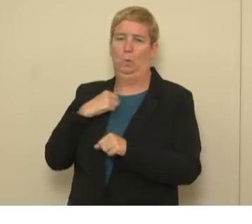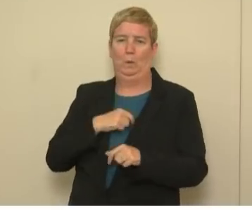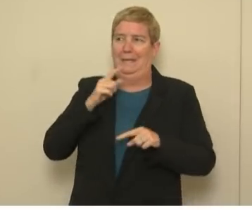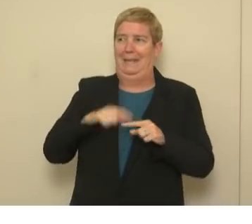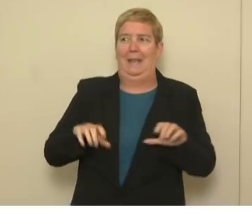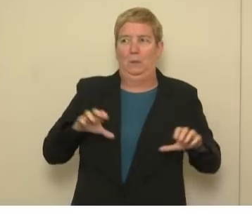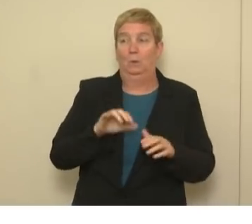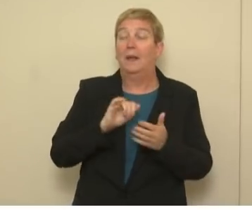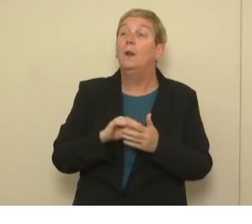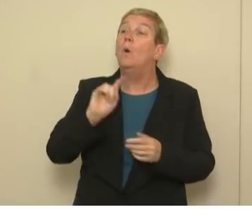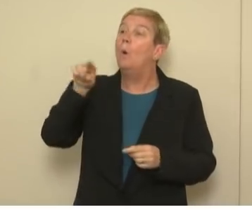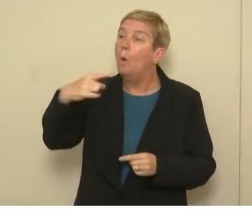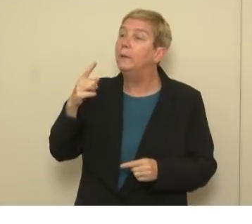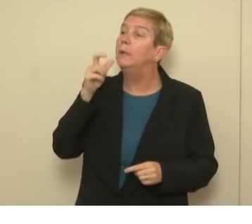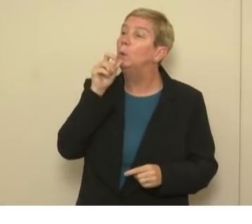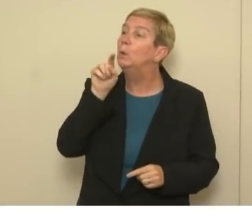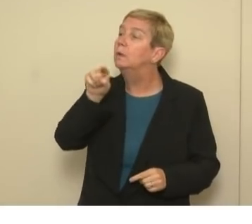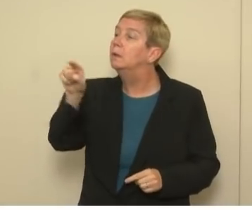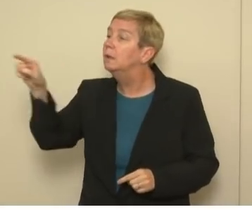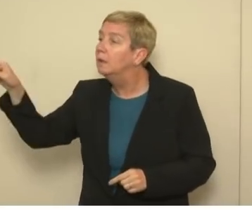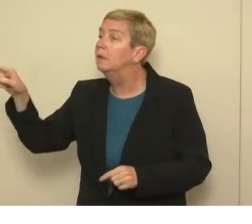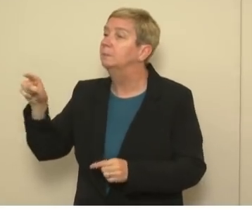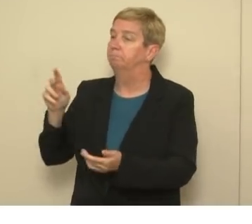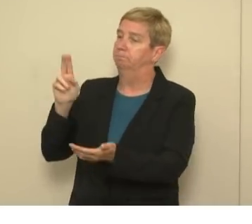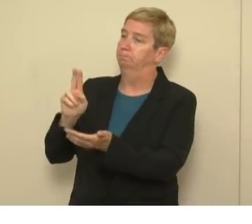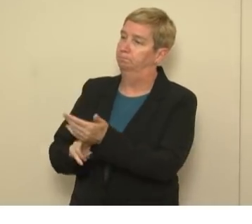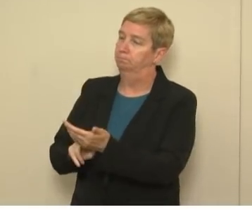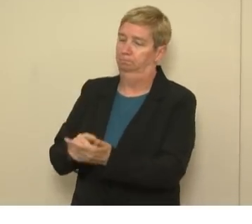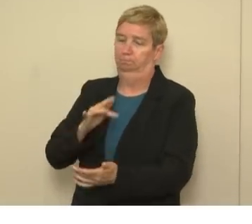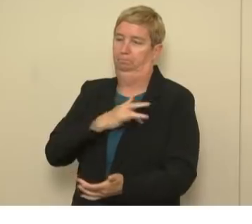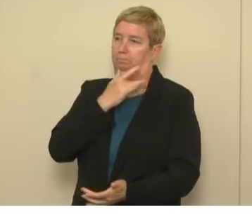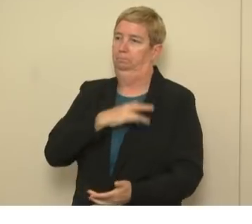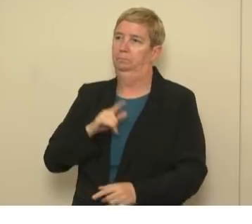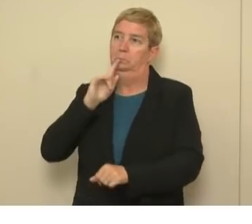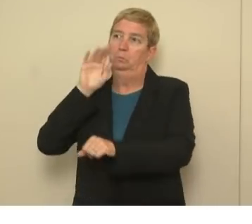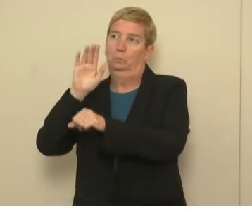Census personnel can take your census, and that's why those